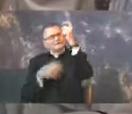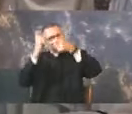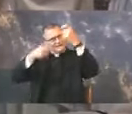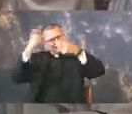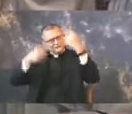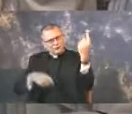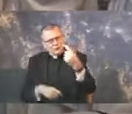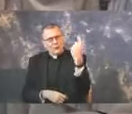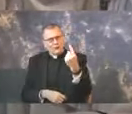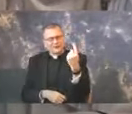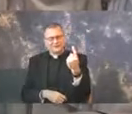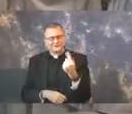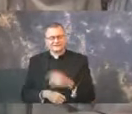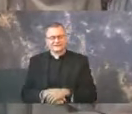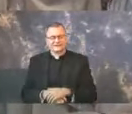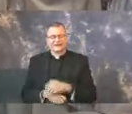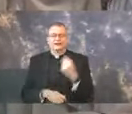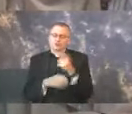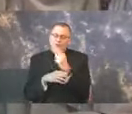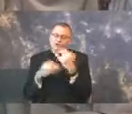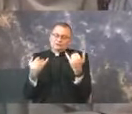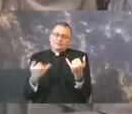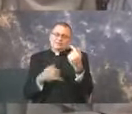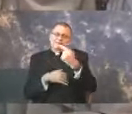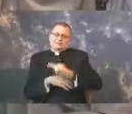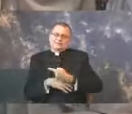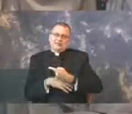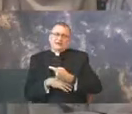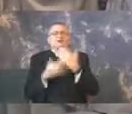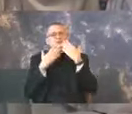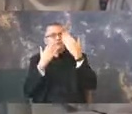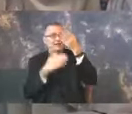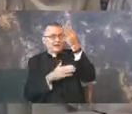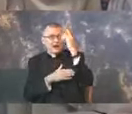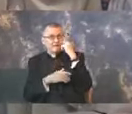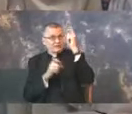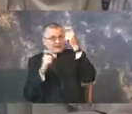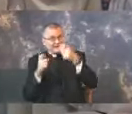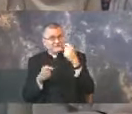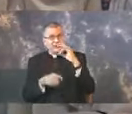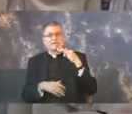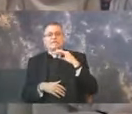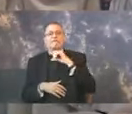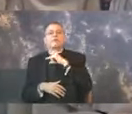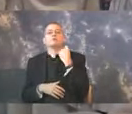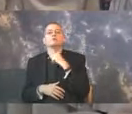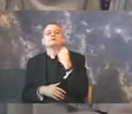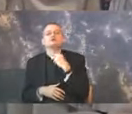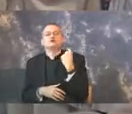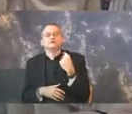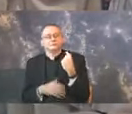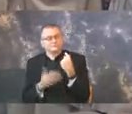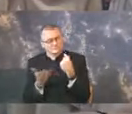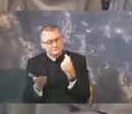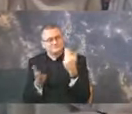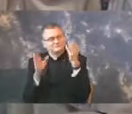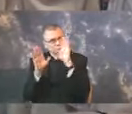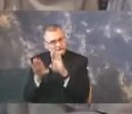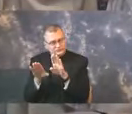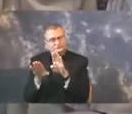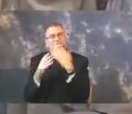use this day to thank God for the gift of the priesthood. And we thank God, as we will celebrate in a